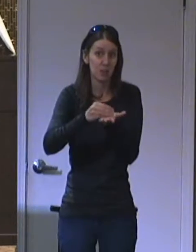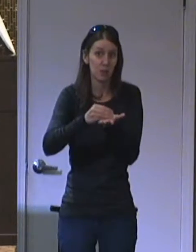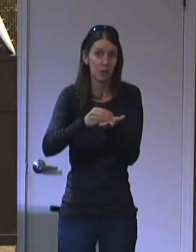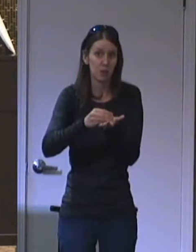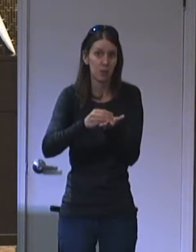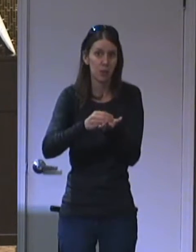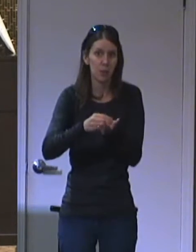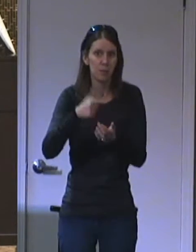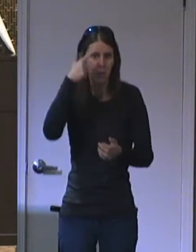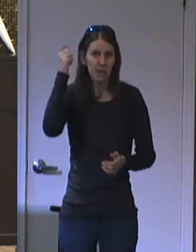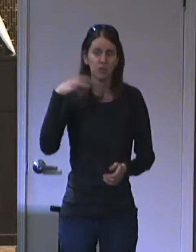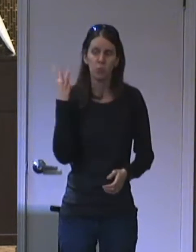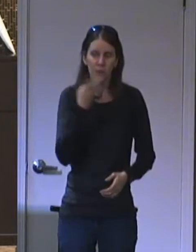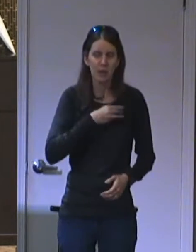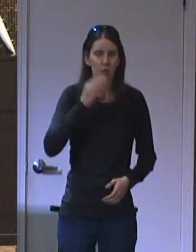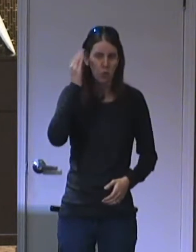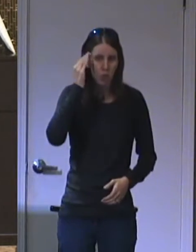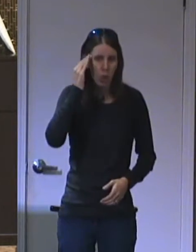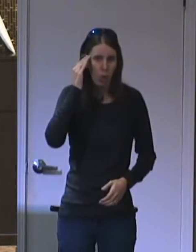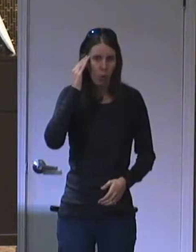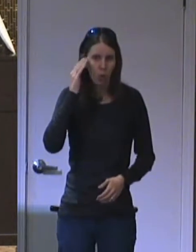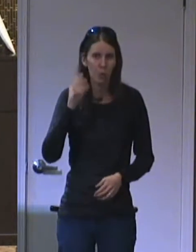what they need.